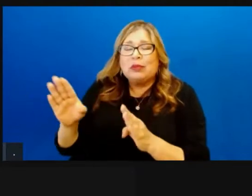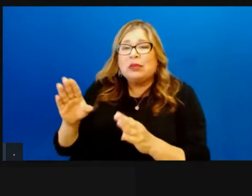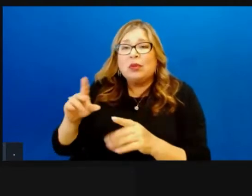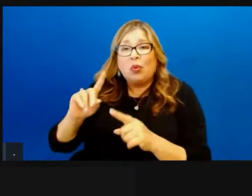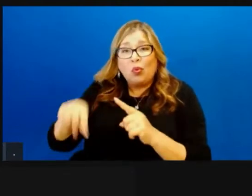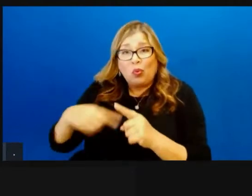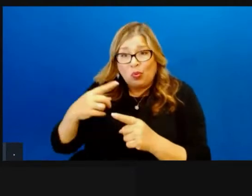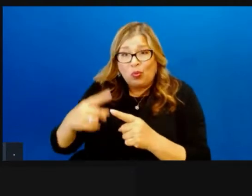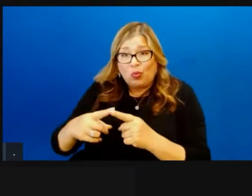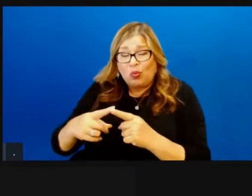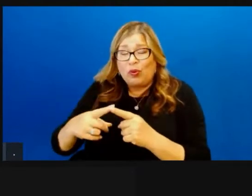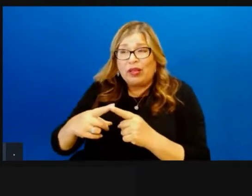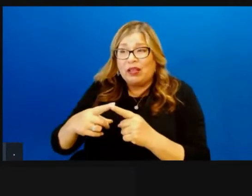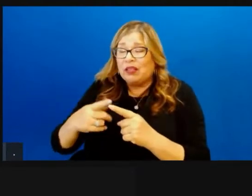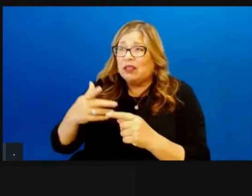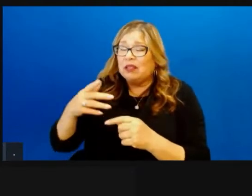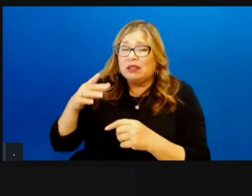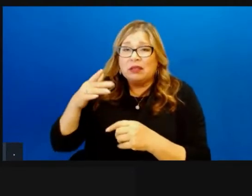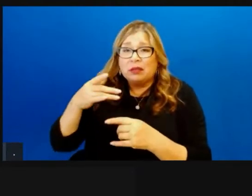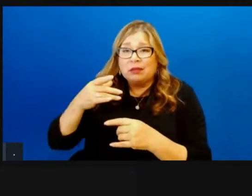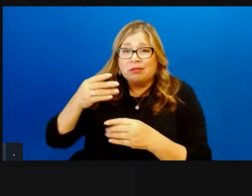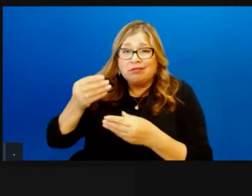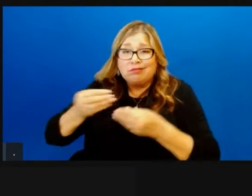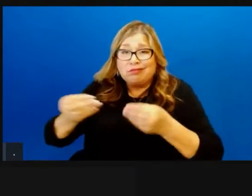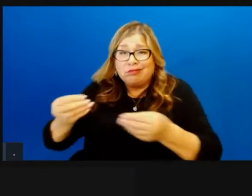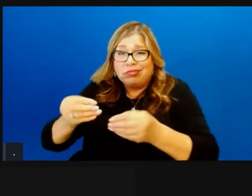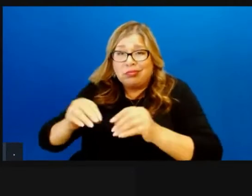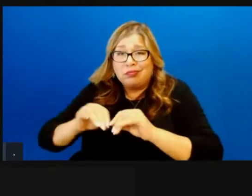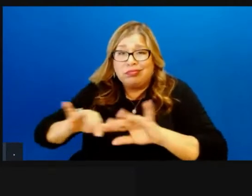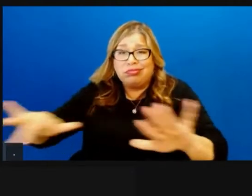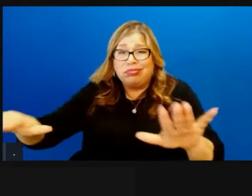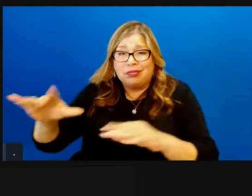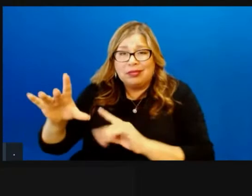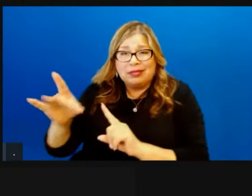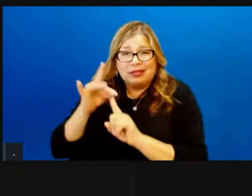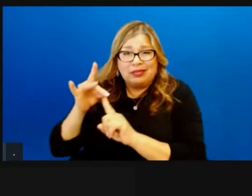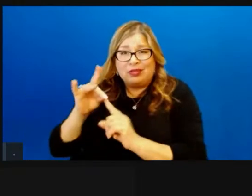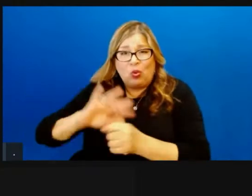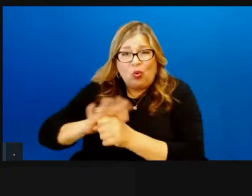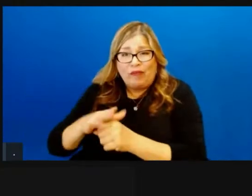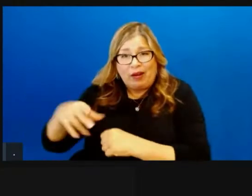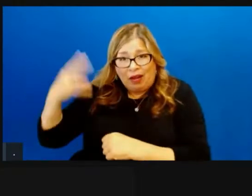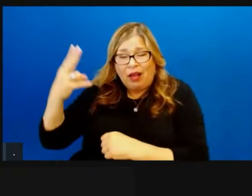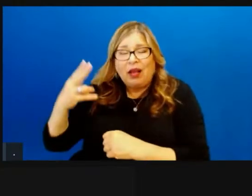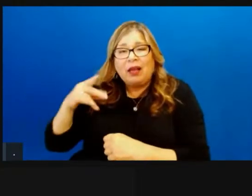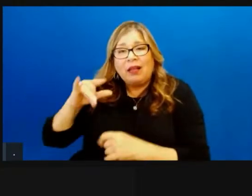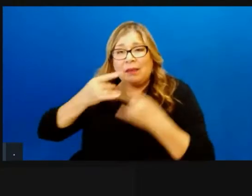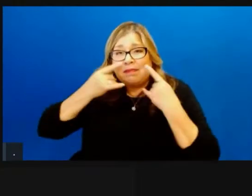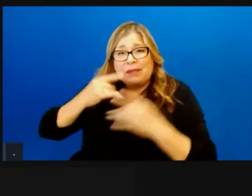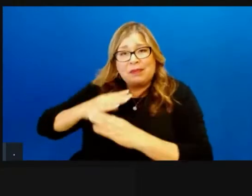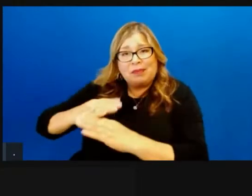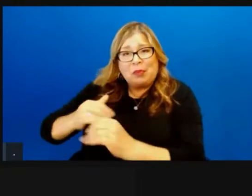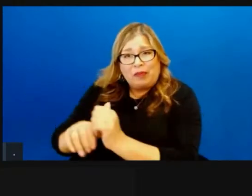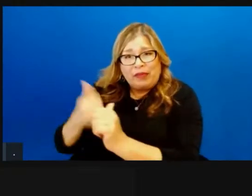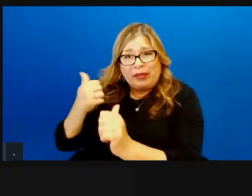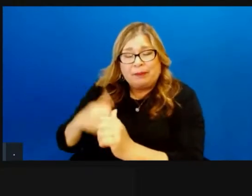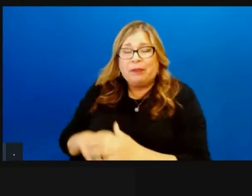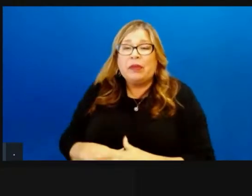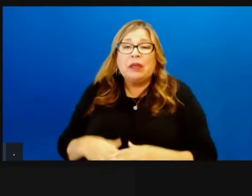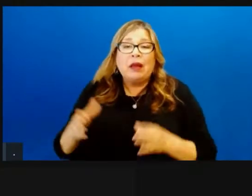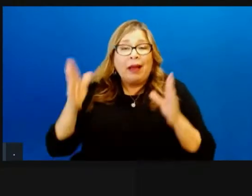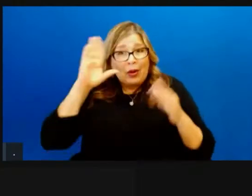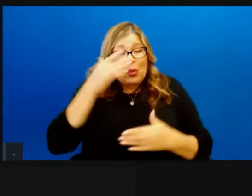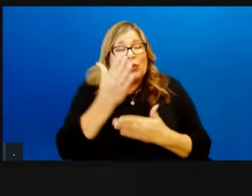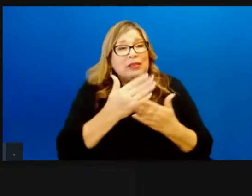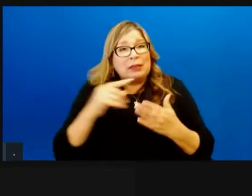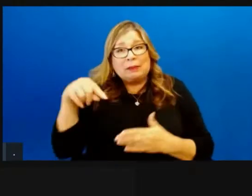that said, I know that local communities support outdoor masking in certain settings, and that may be the case in the